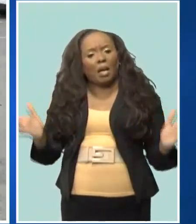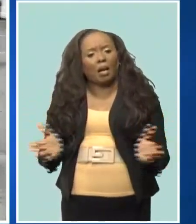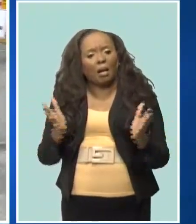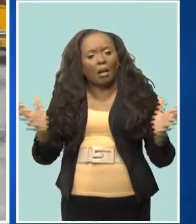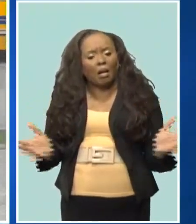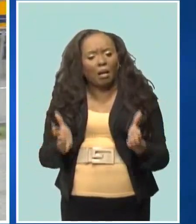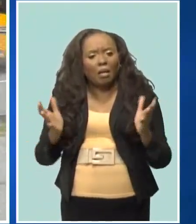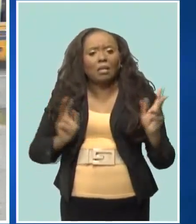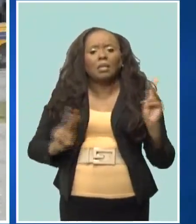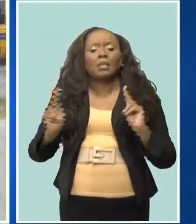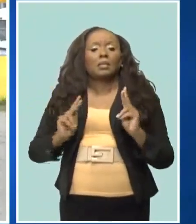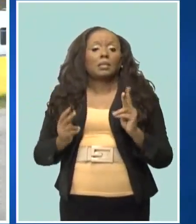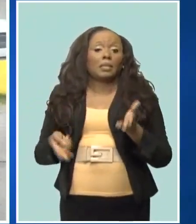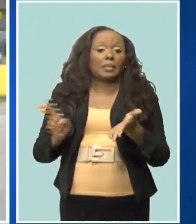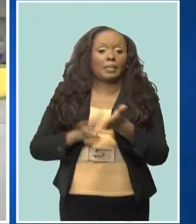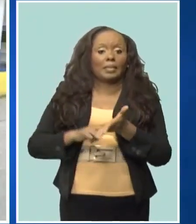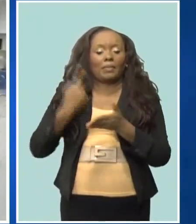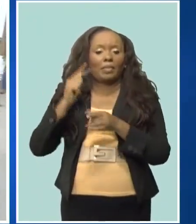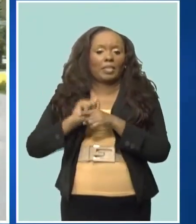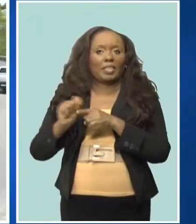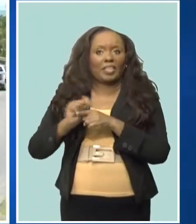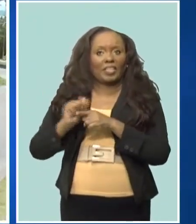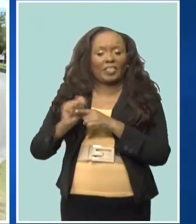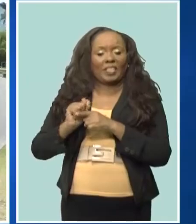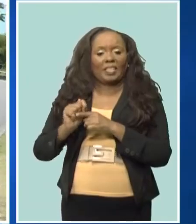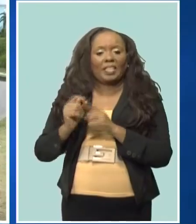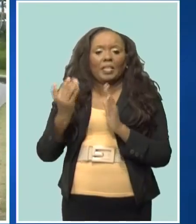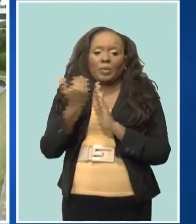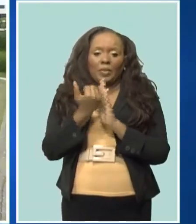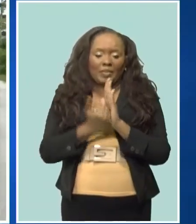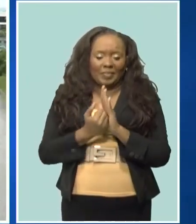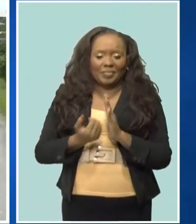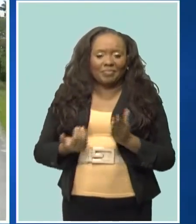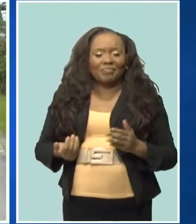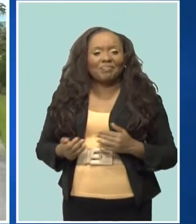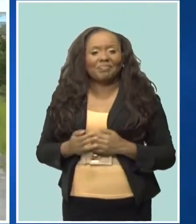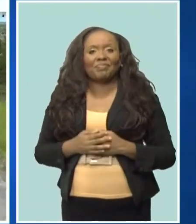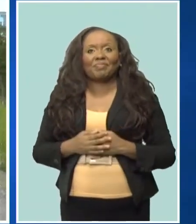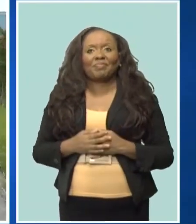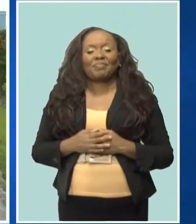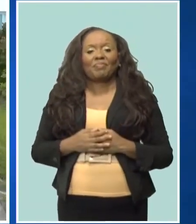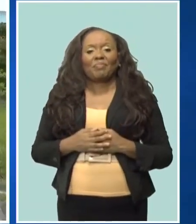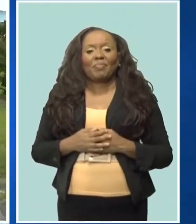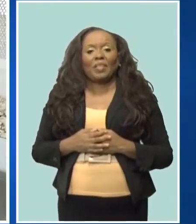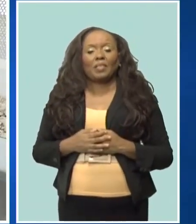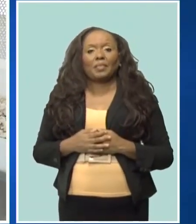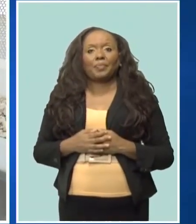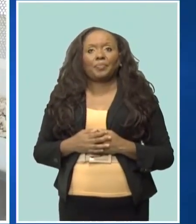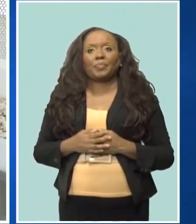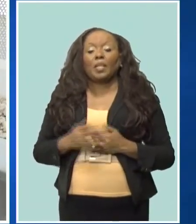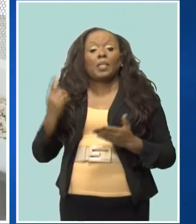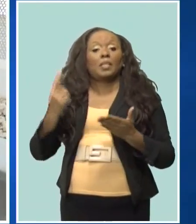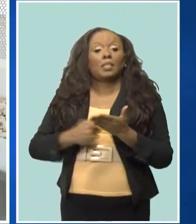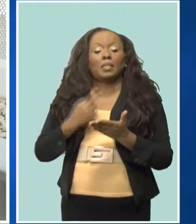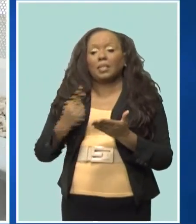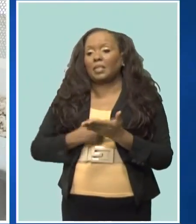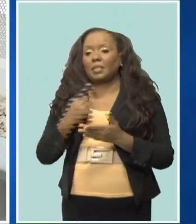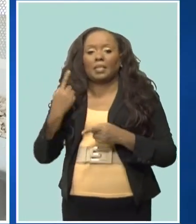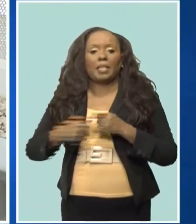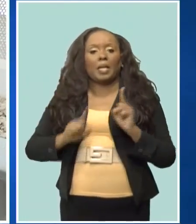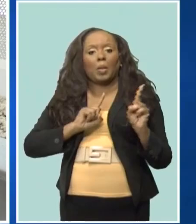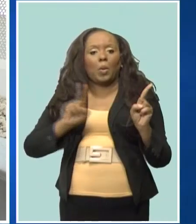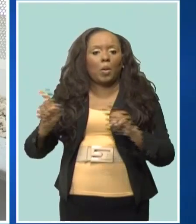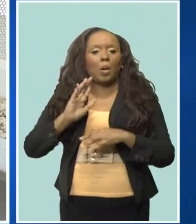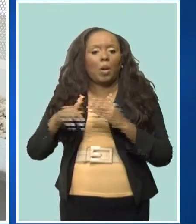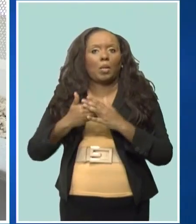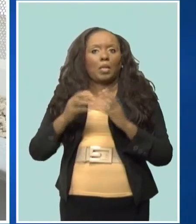counterparts to sign up for the training sessions. You can't really get to all of them, but the most I was interact with,